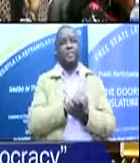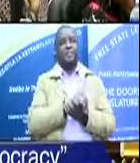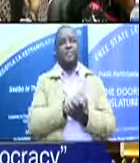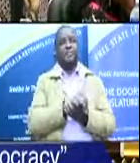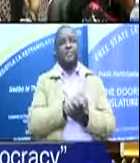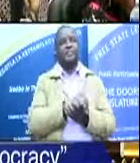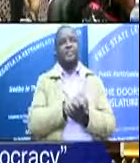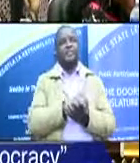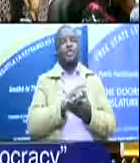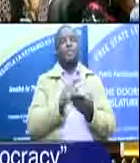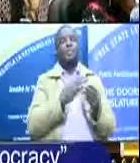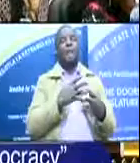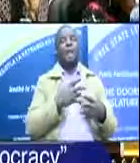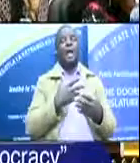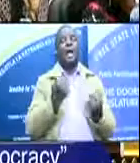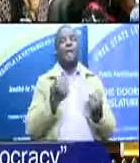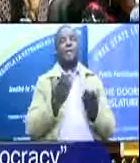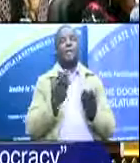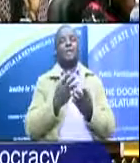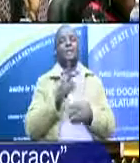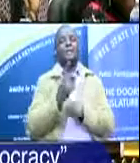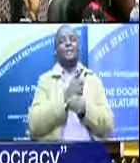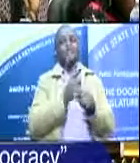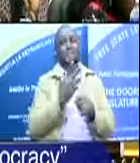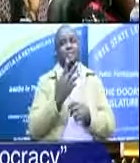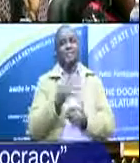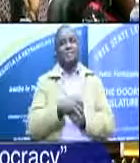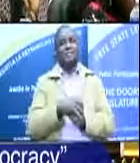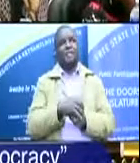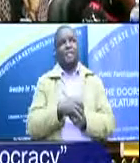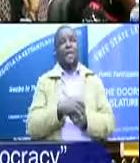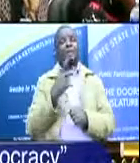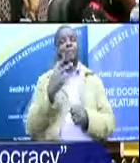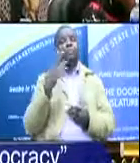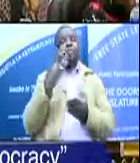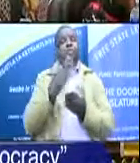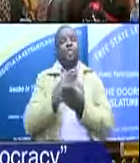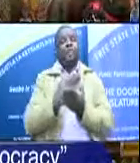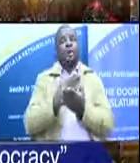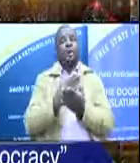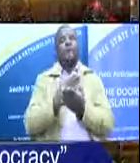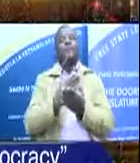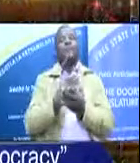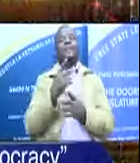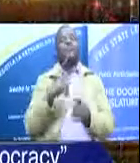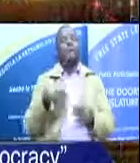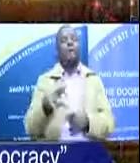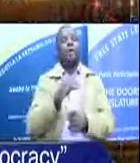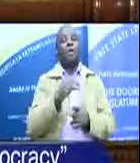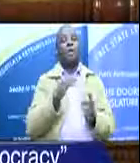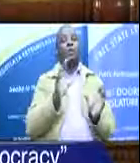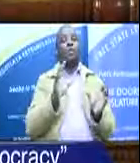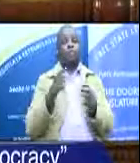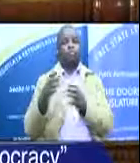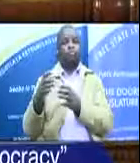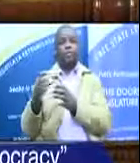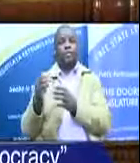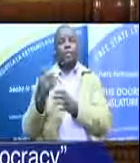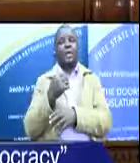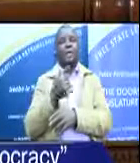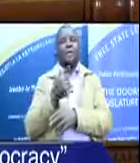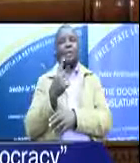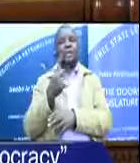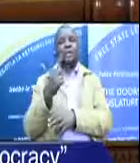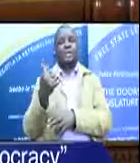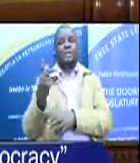that is community health care workers, diterekeng tsohle tse hlano, ka ho netefatsa hore dihlopha tse 167 kaofela di